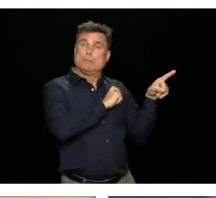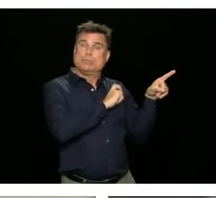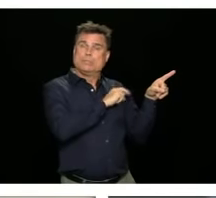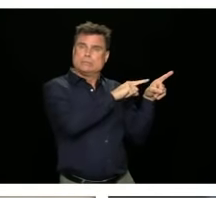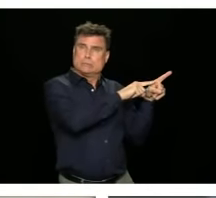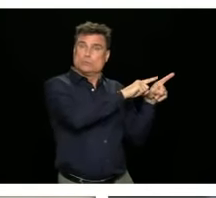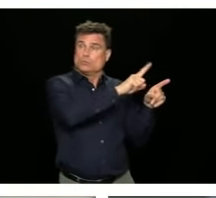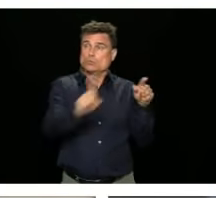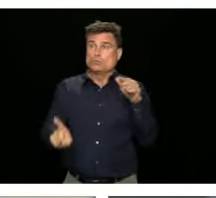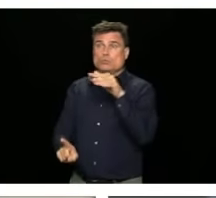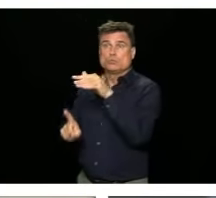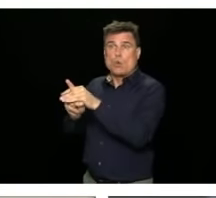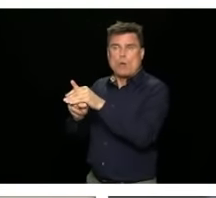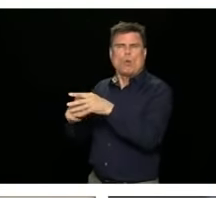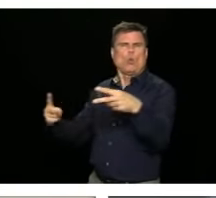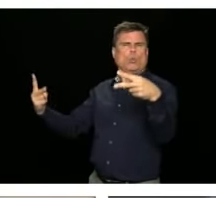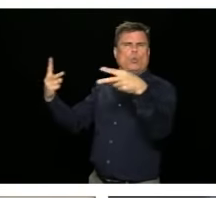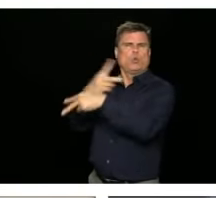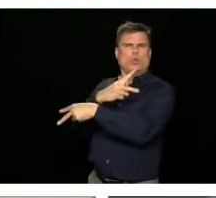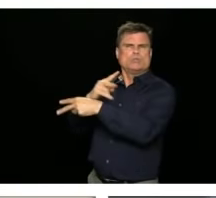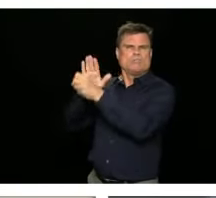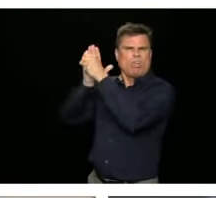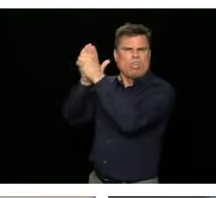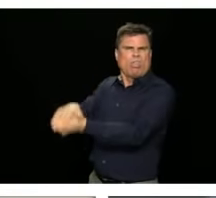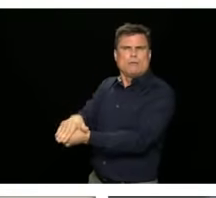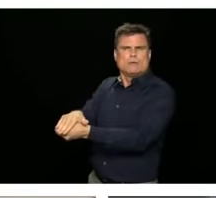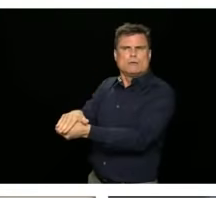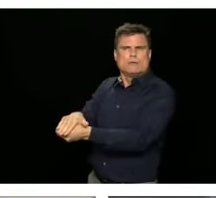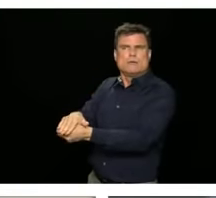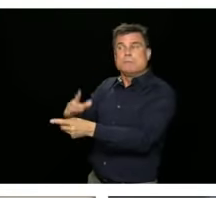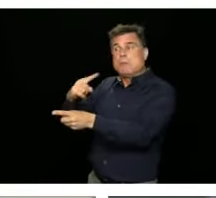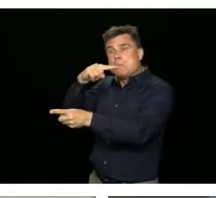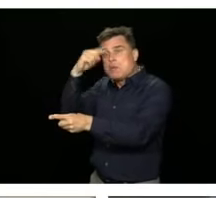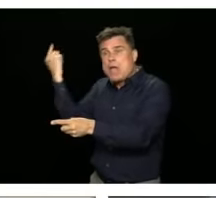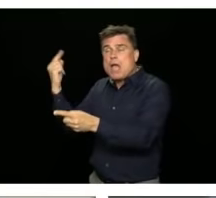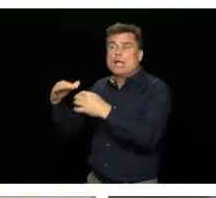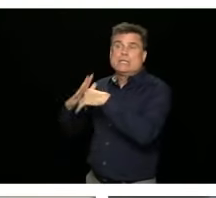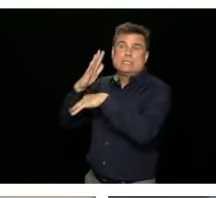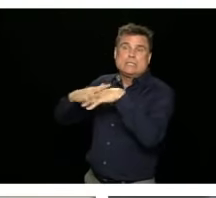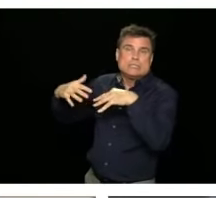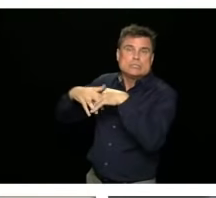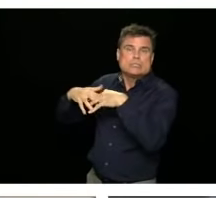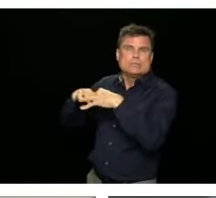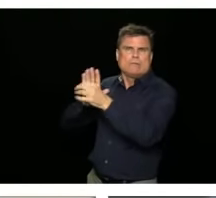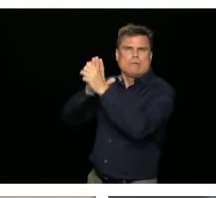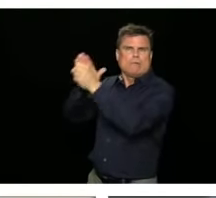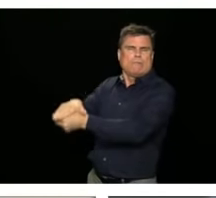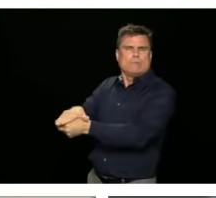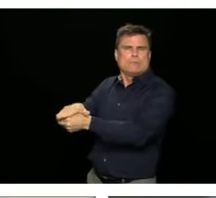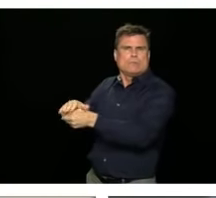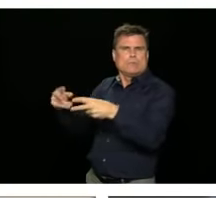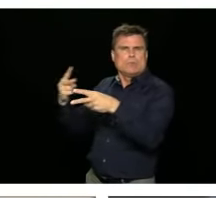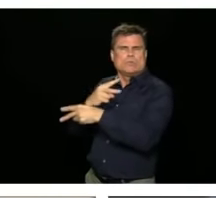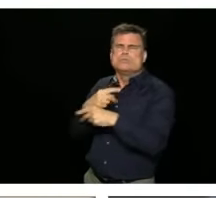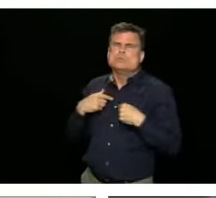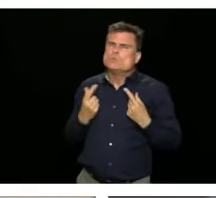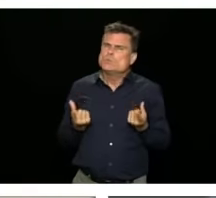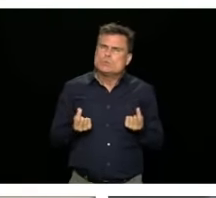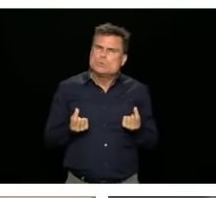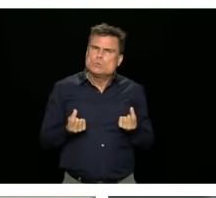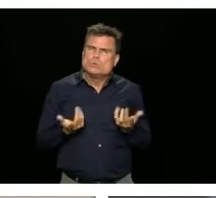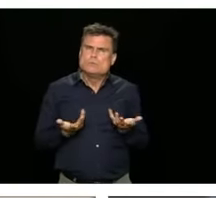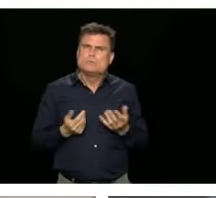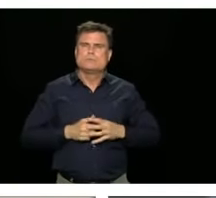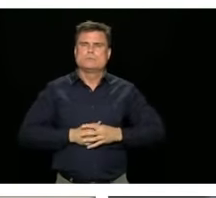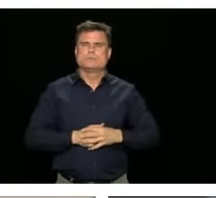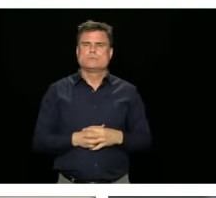actually participating in the oppression of some communities. I was wondering, Dr. Ismail, what is your response